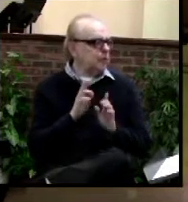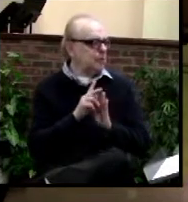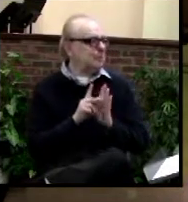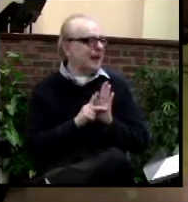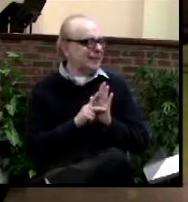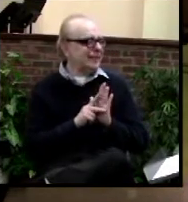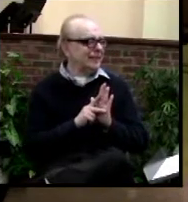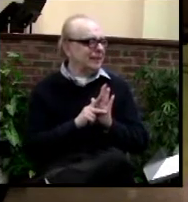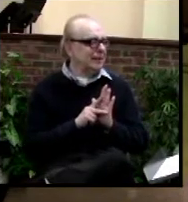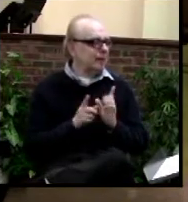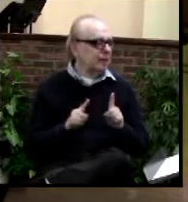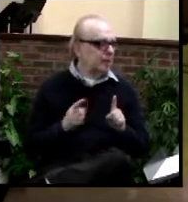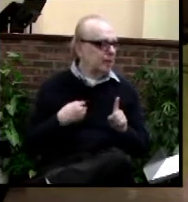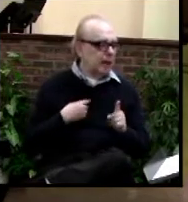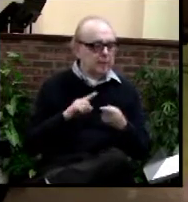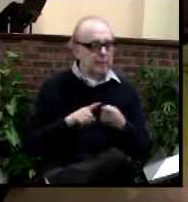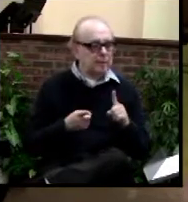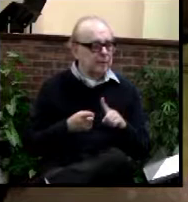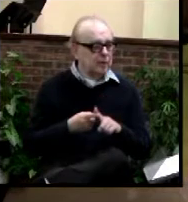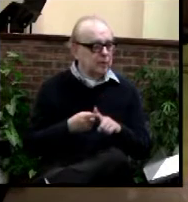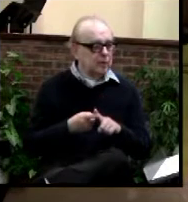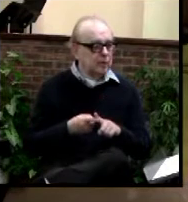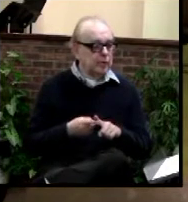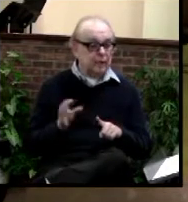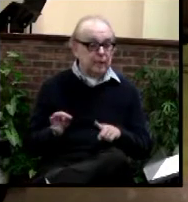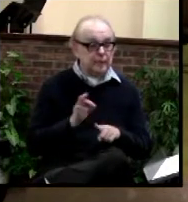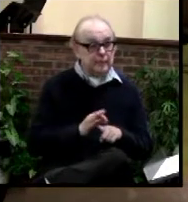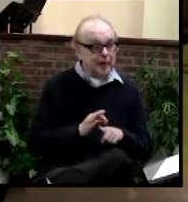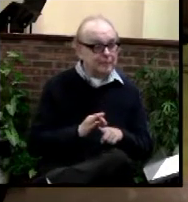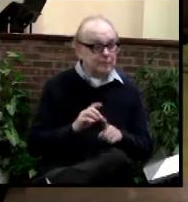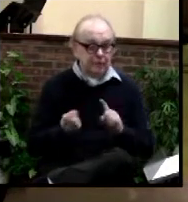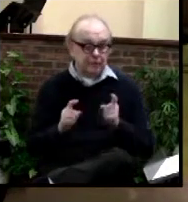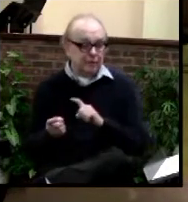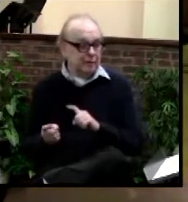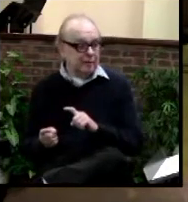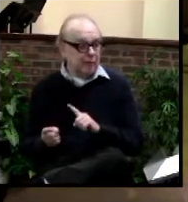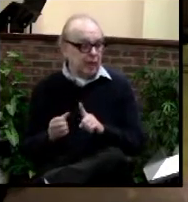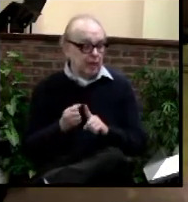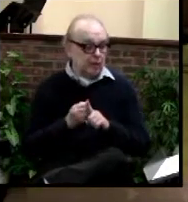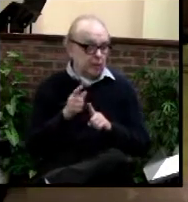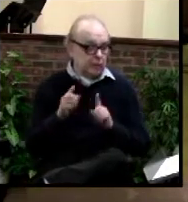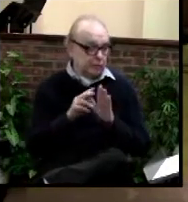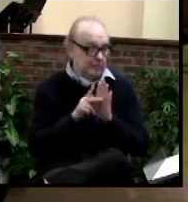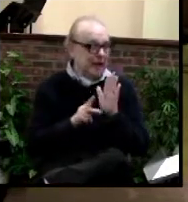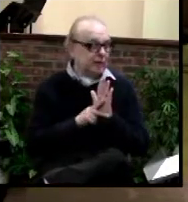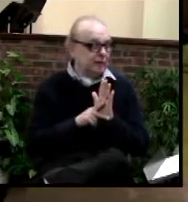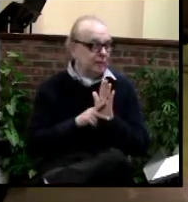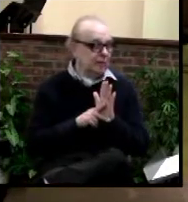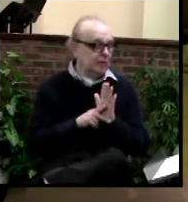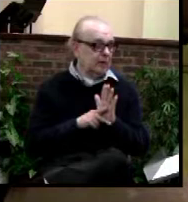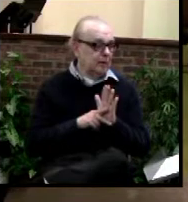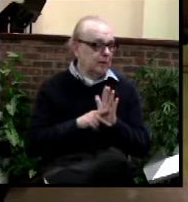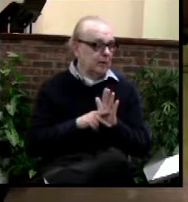And when you have friendships where you flip and flop, they'll hold you back. You won't actually be able to